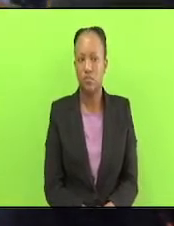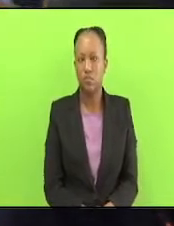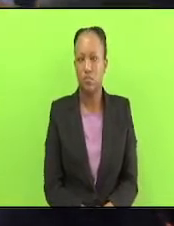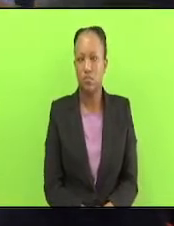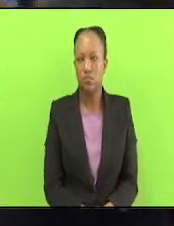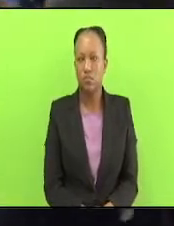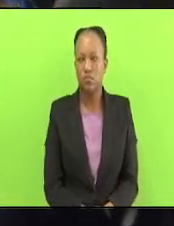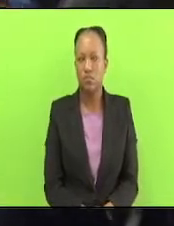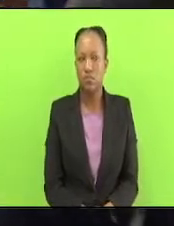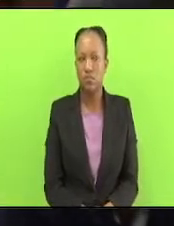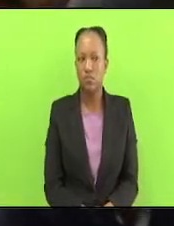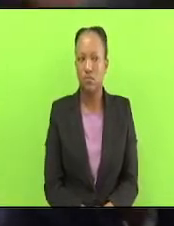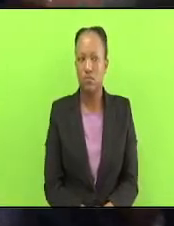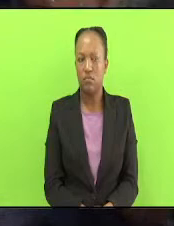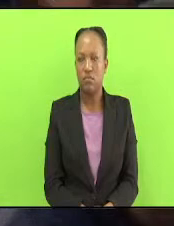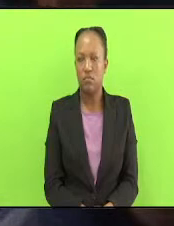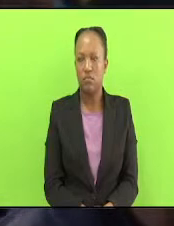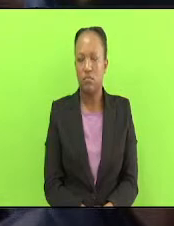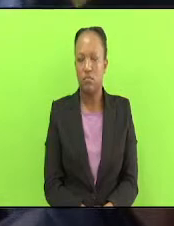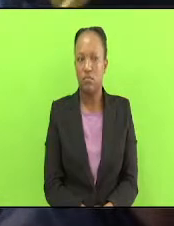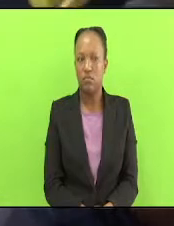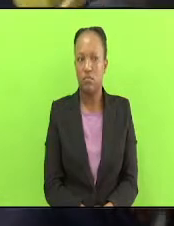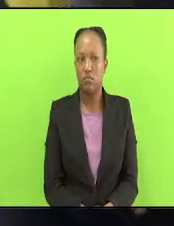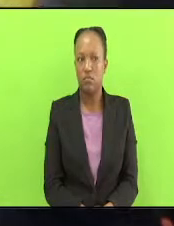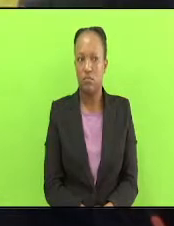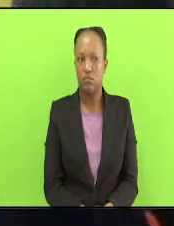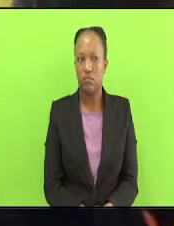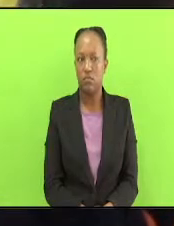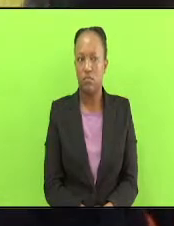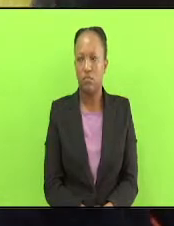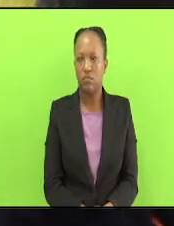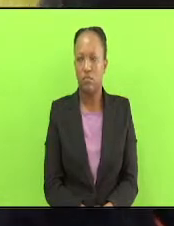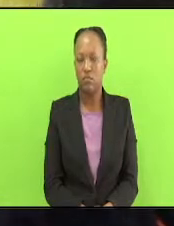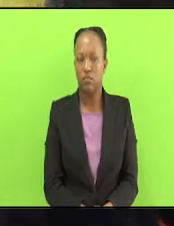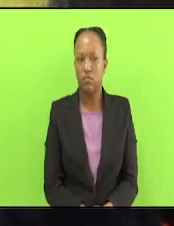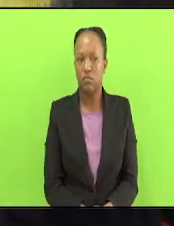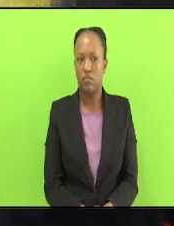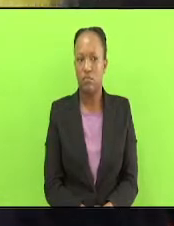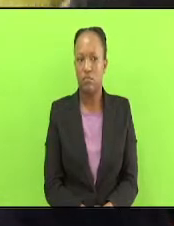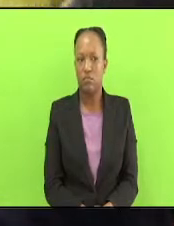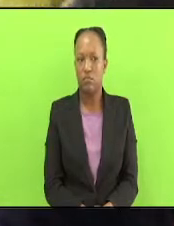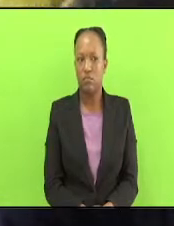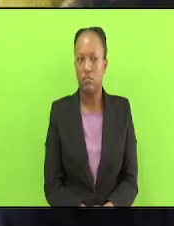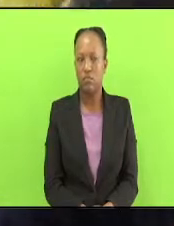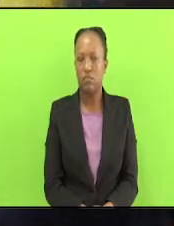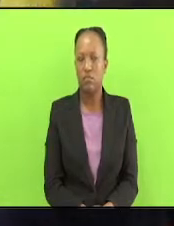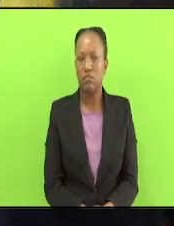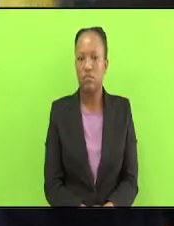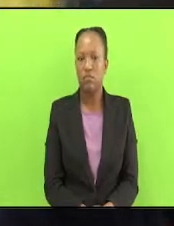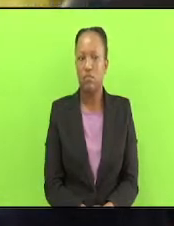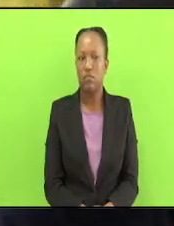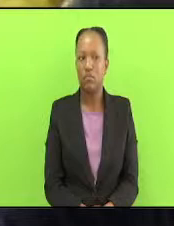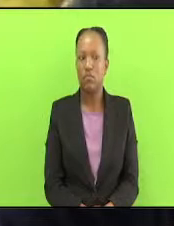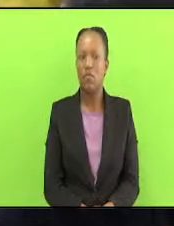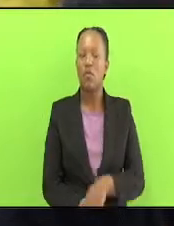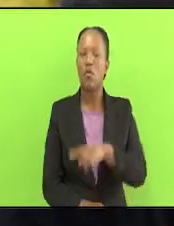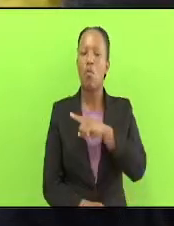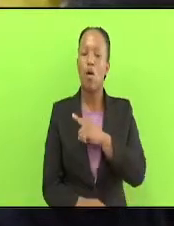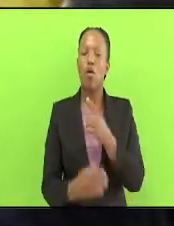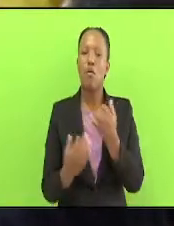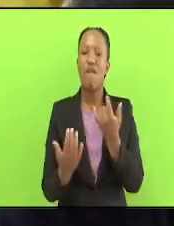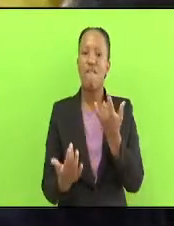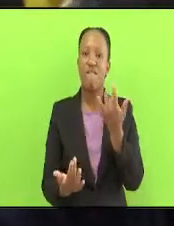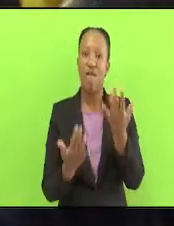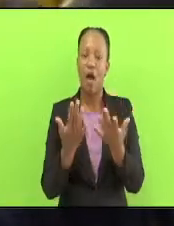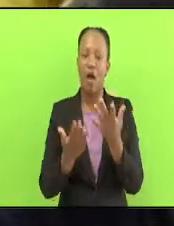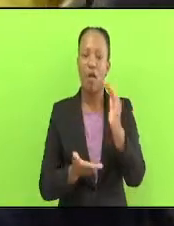ba lebogela thata tshegetso e ba ile ba re na yone ha re ntse re dira tiro eo. Because of that, our fires